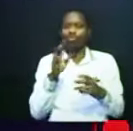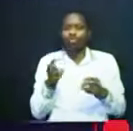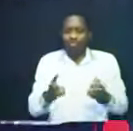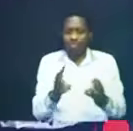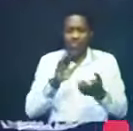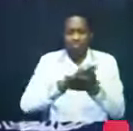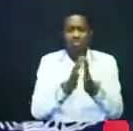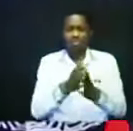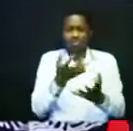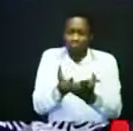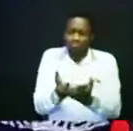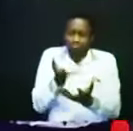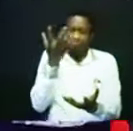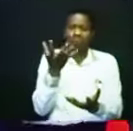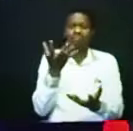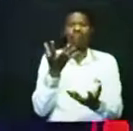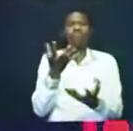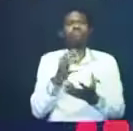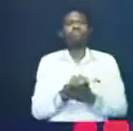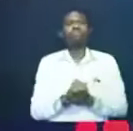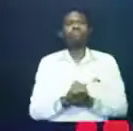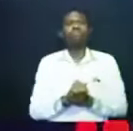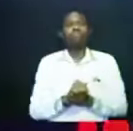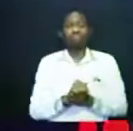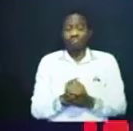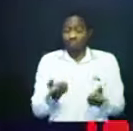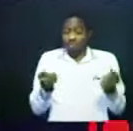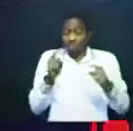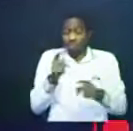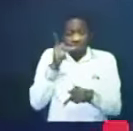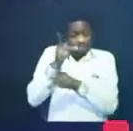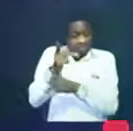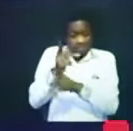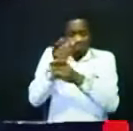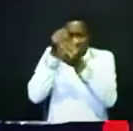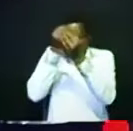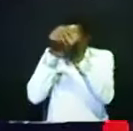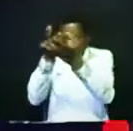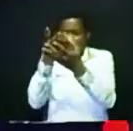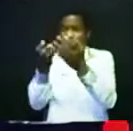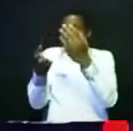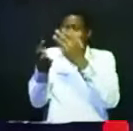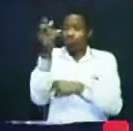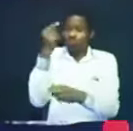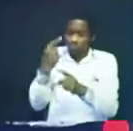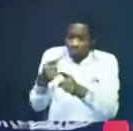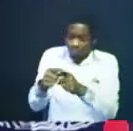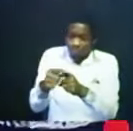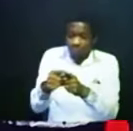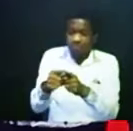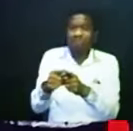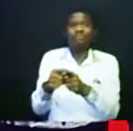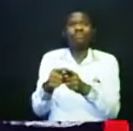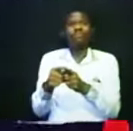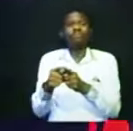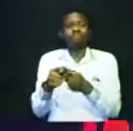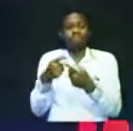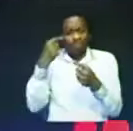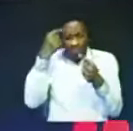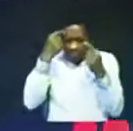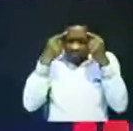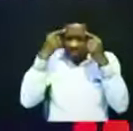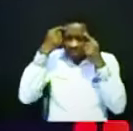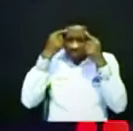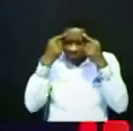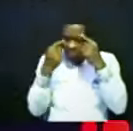wa kwan be ye jojo. By keeping the word of God on your lips. And nam nyame asema ube kura no meditating on